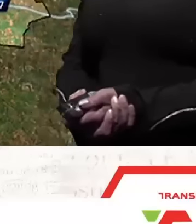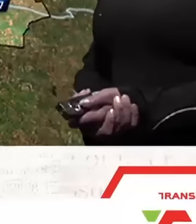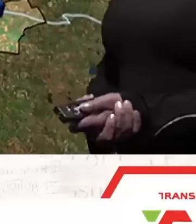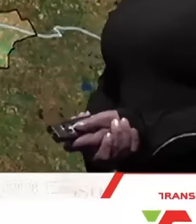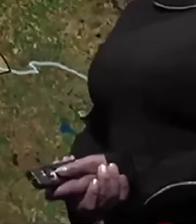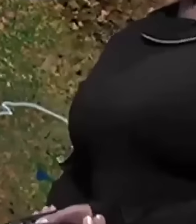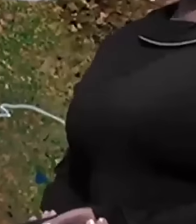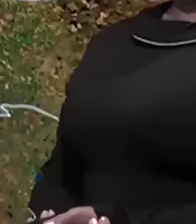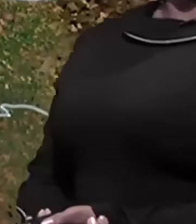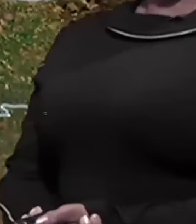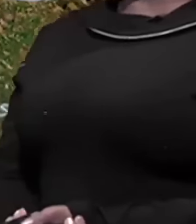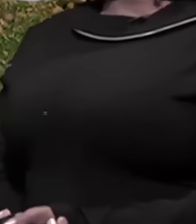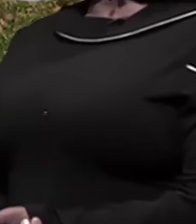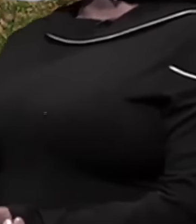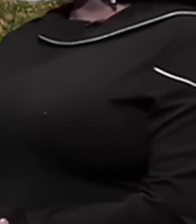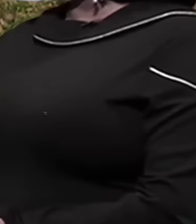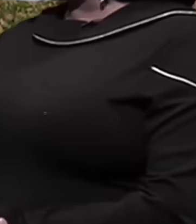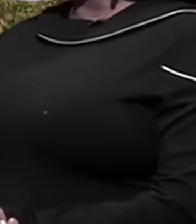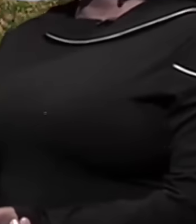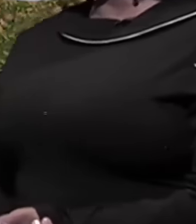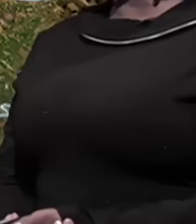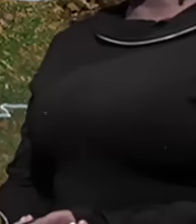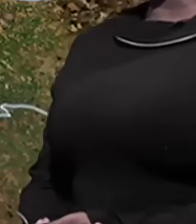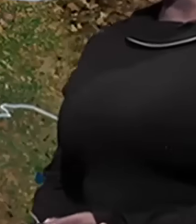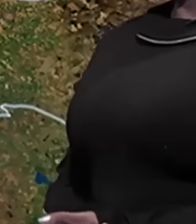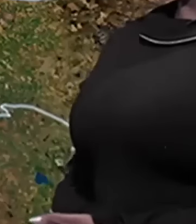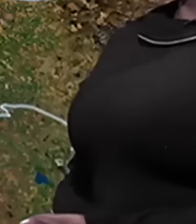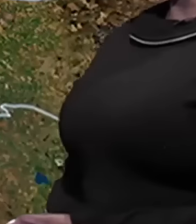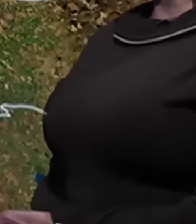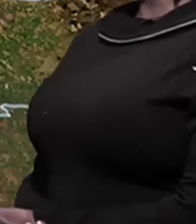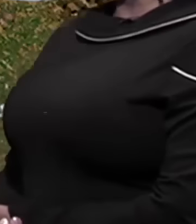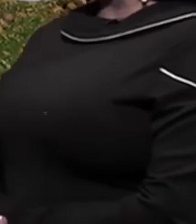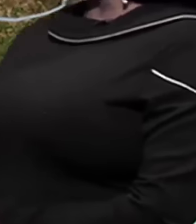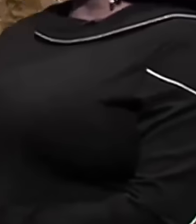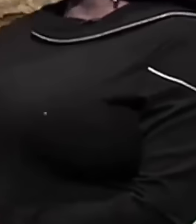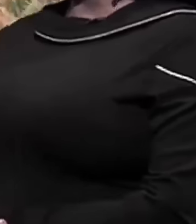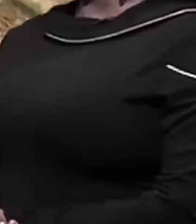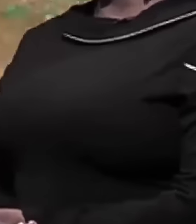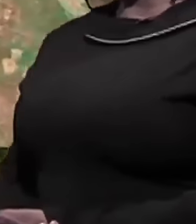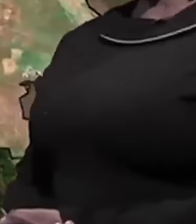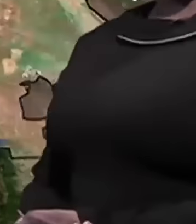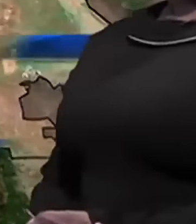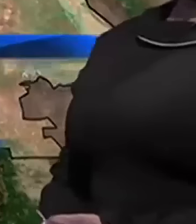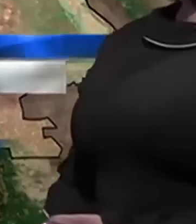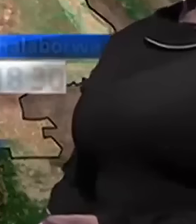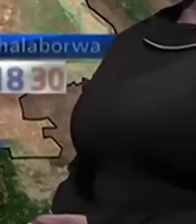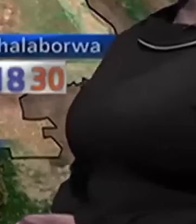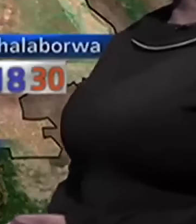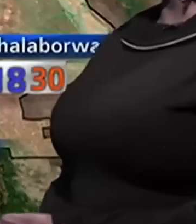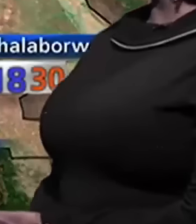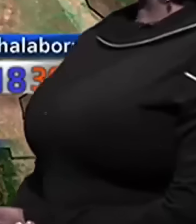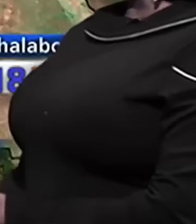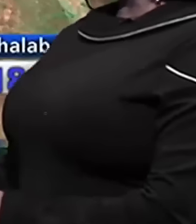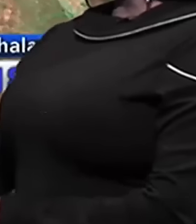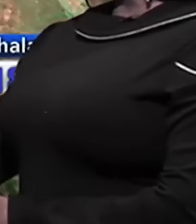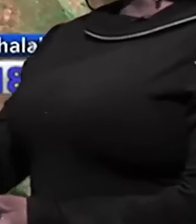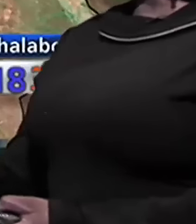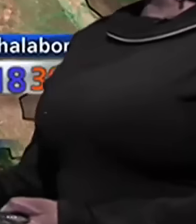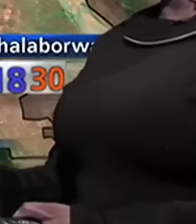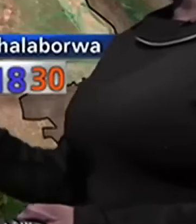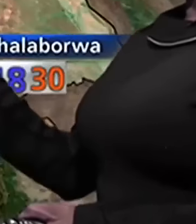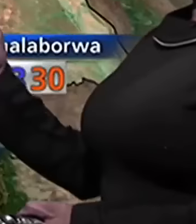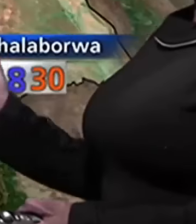dipula opia go tla fisha Pretoria ka tša 31 mmogo le gona Vereeniging le gona go tla fisha re tsena go provinceng ya Limpopo re lebella gona